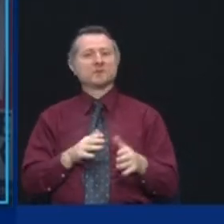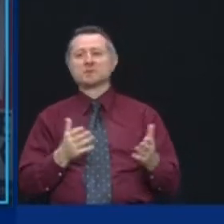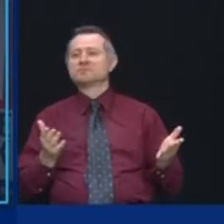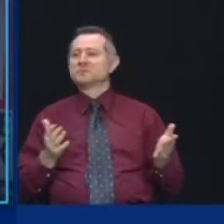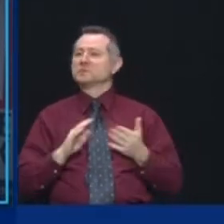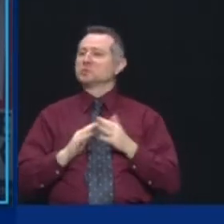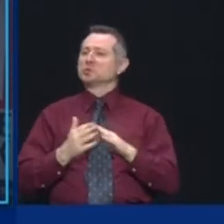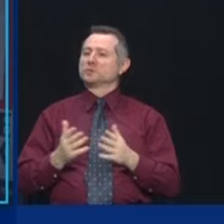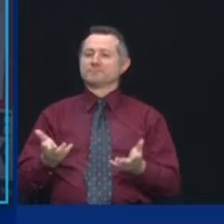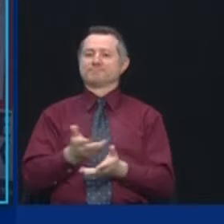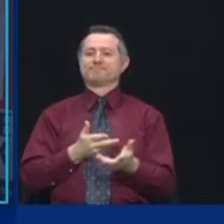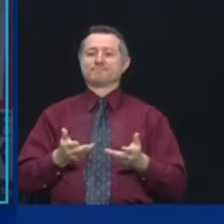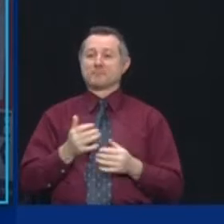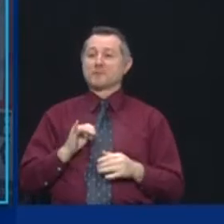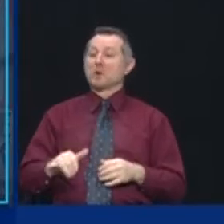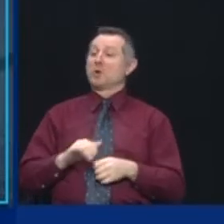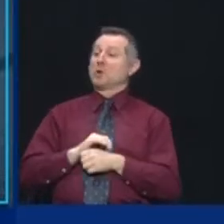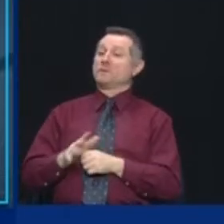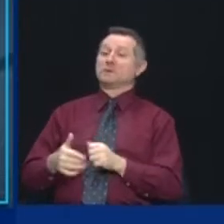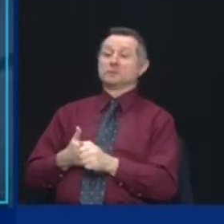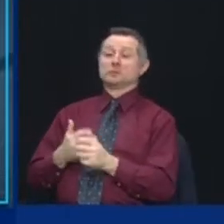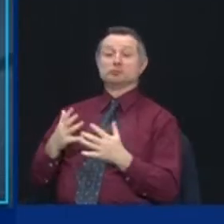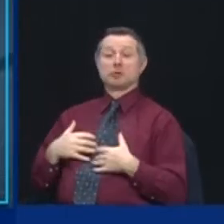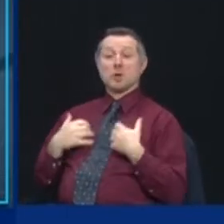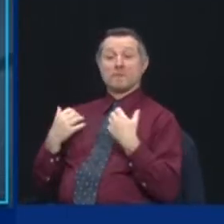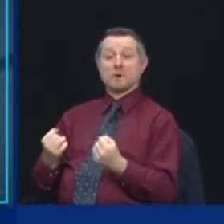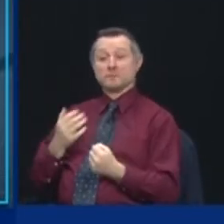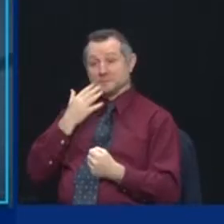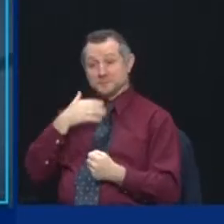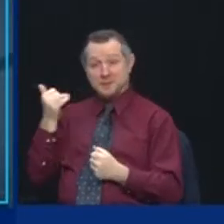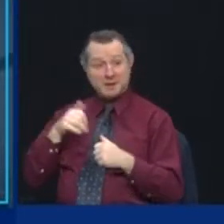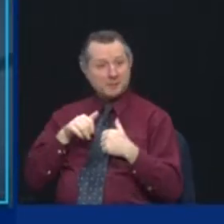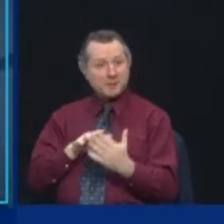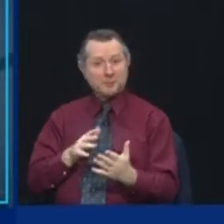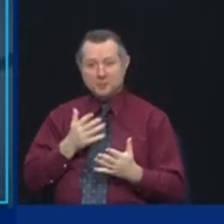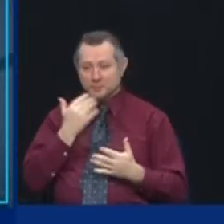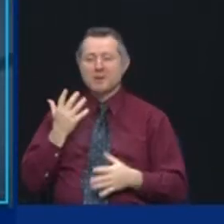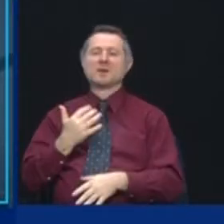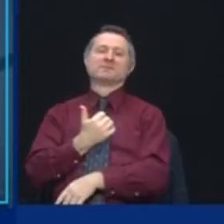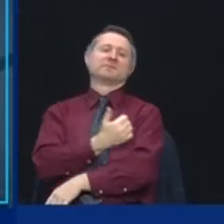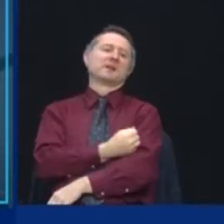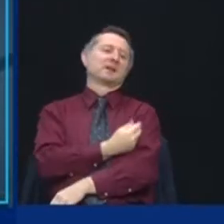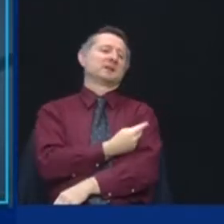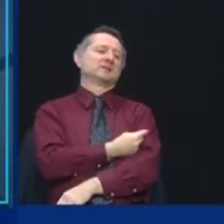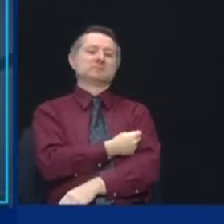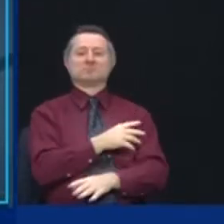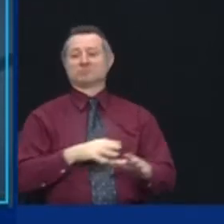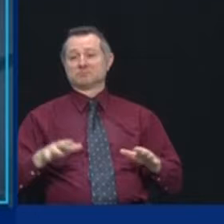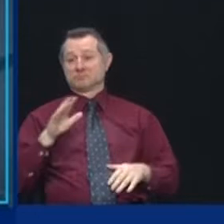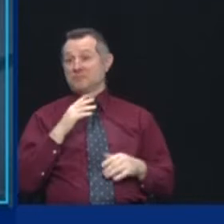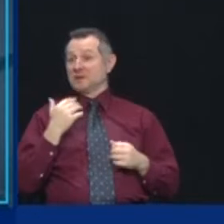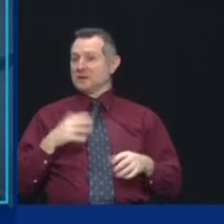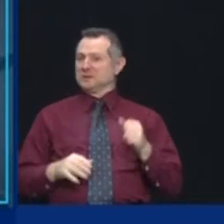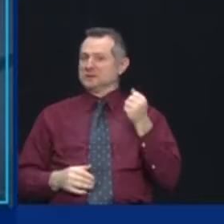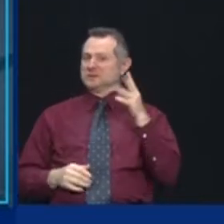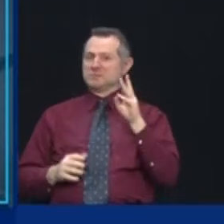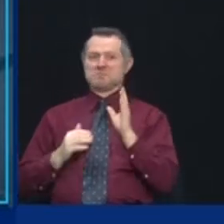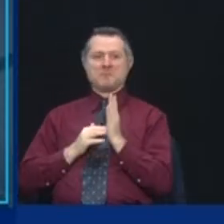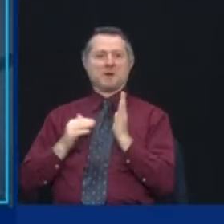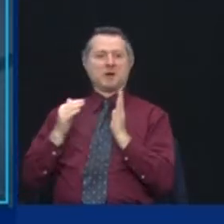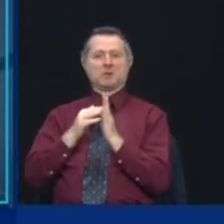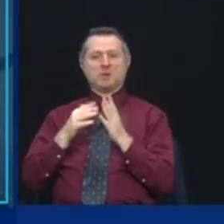COVID recovery, what's the best thing we can do? Vaccinate. Vaccinate New Yorkers. We're doing very well with that. 16 million shots in